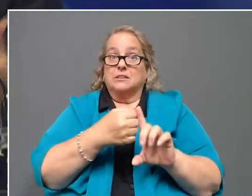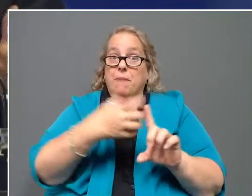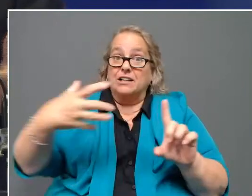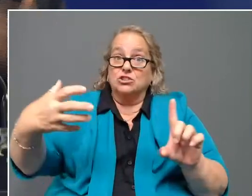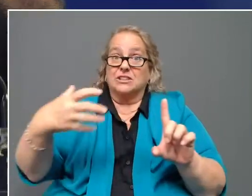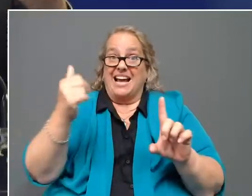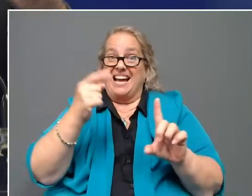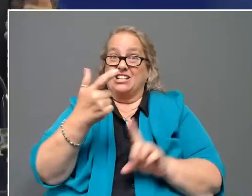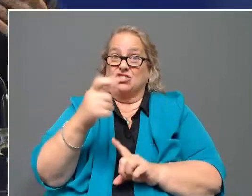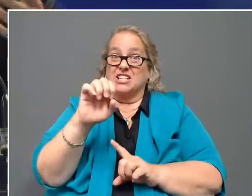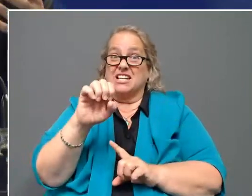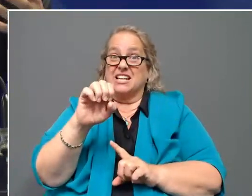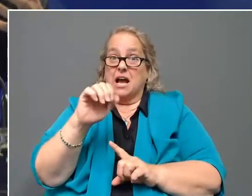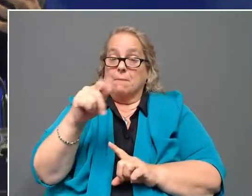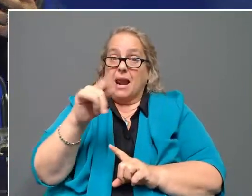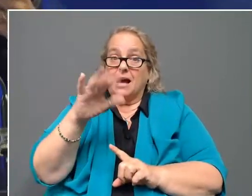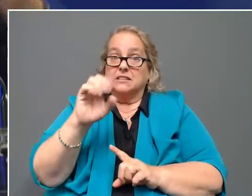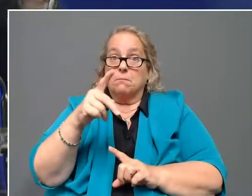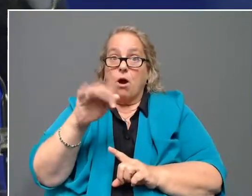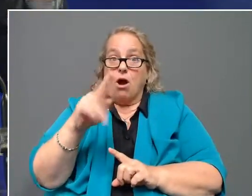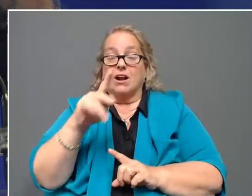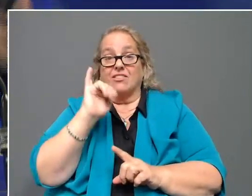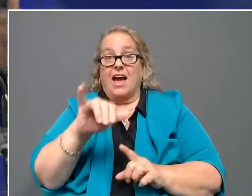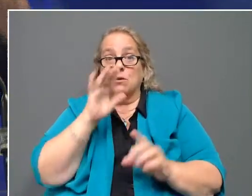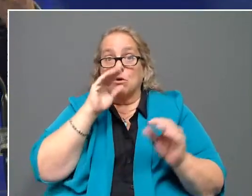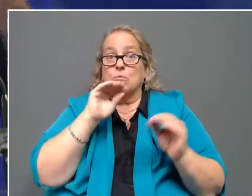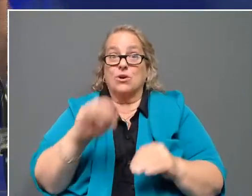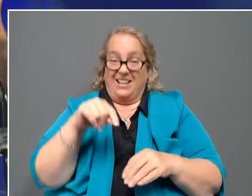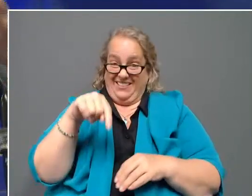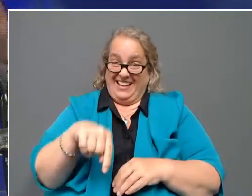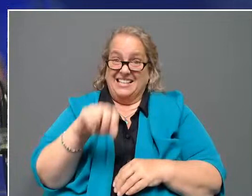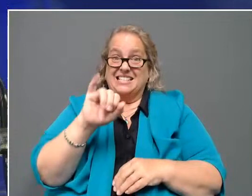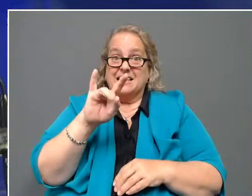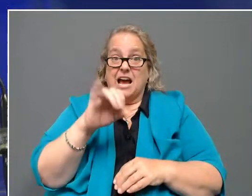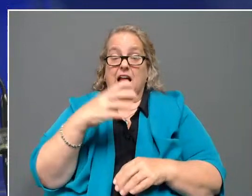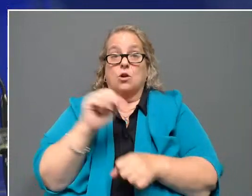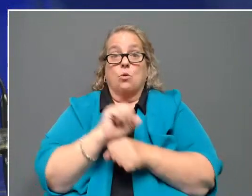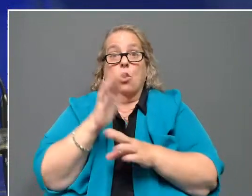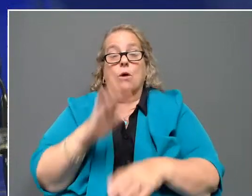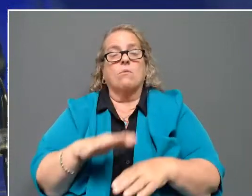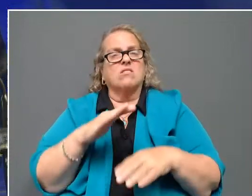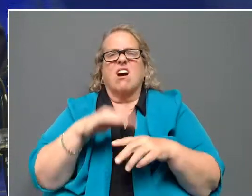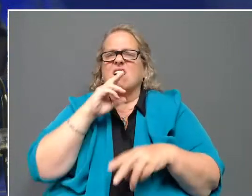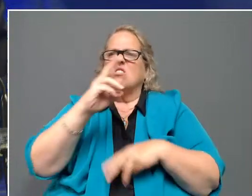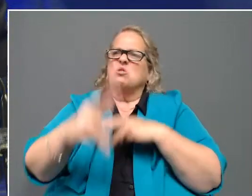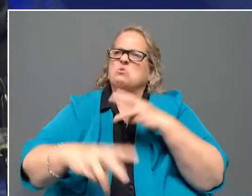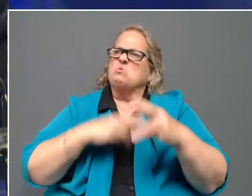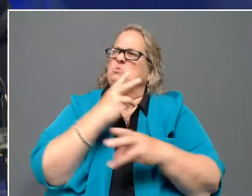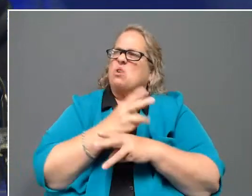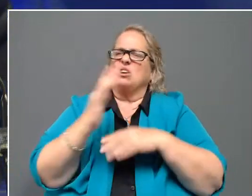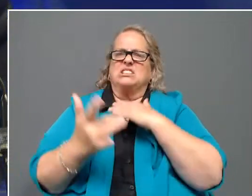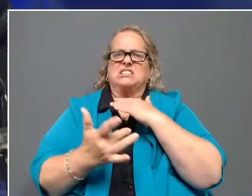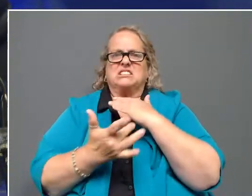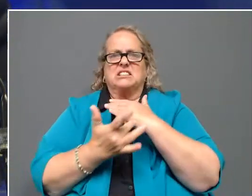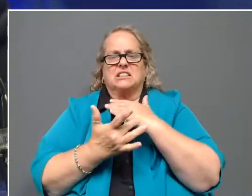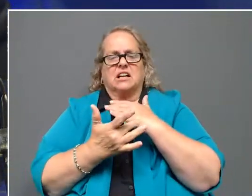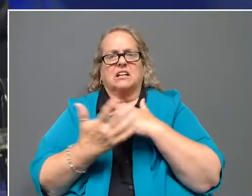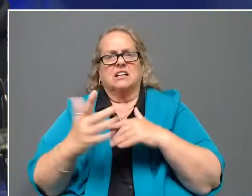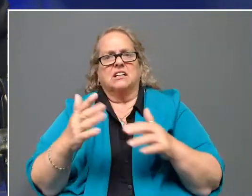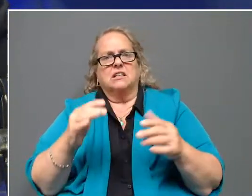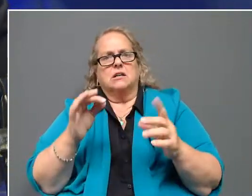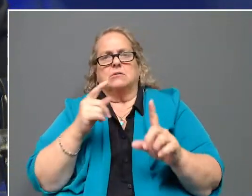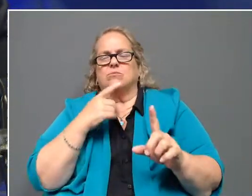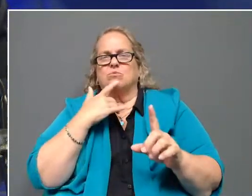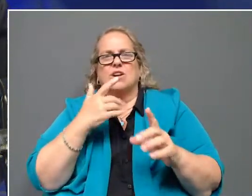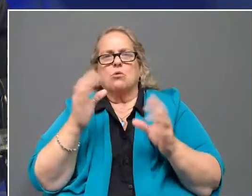investment places this site and the workers on the global cutting edge of this industry, doing things ahead